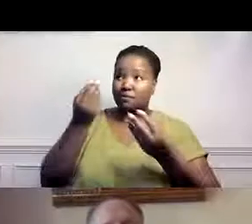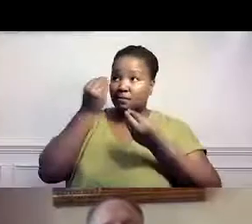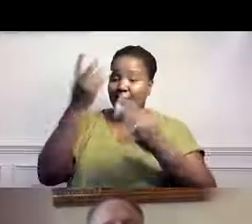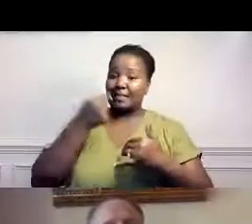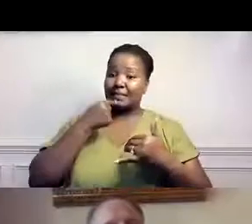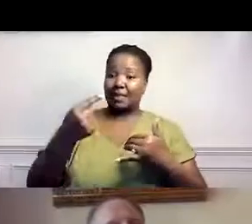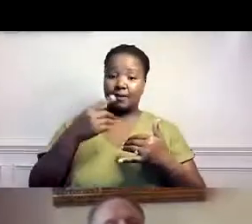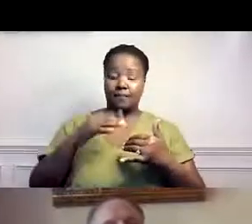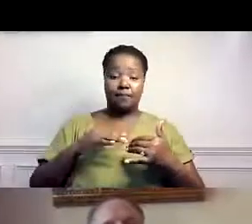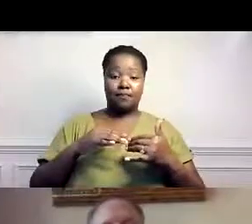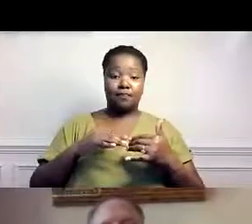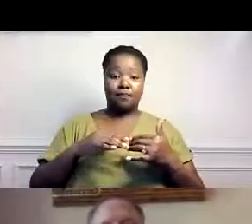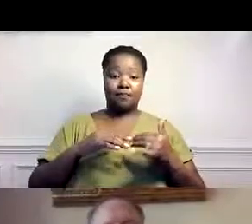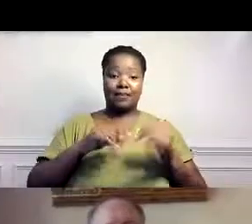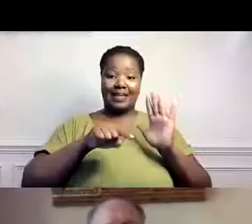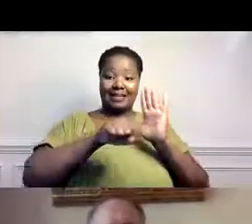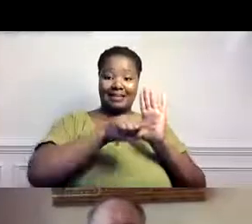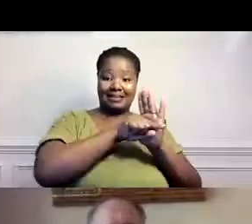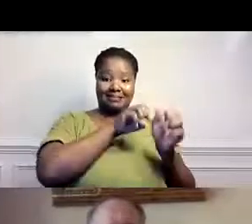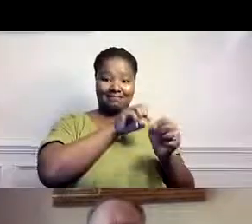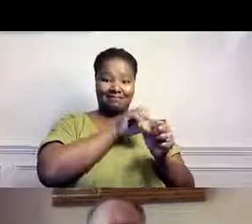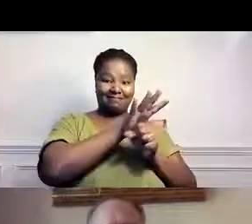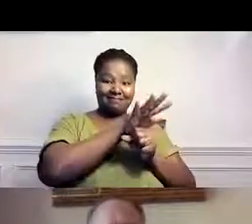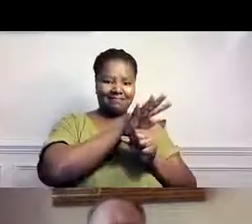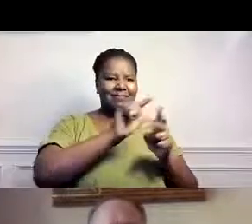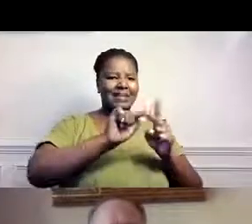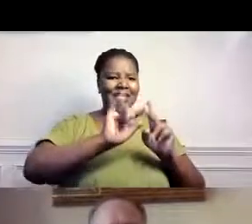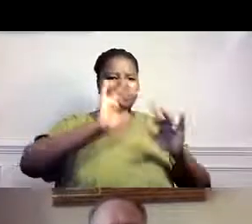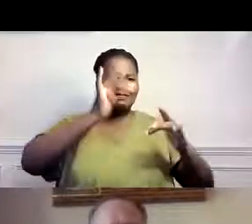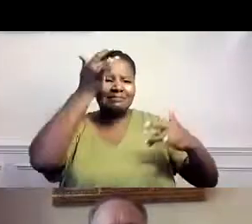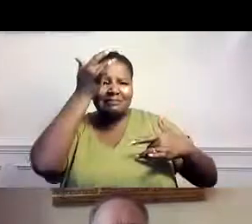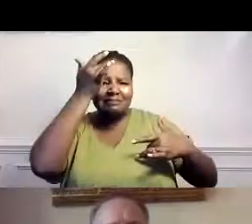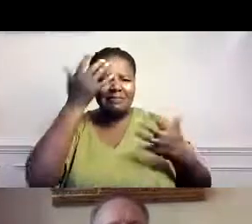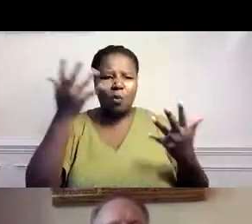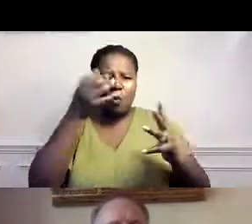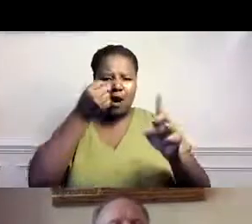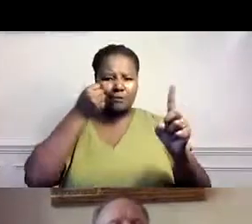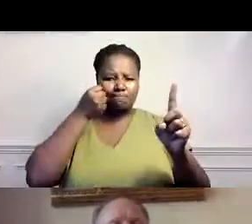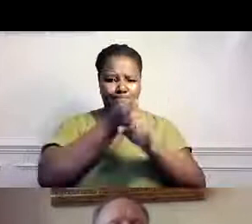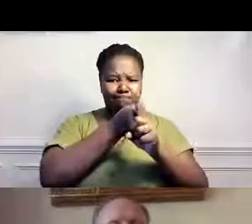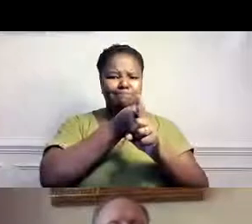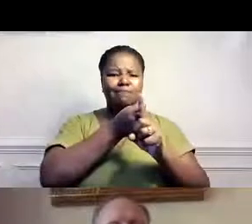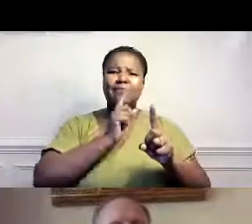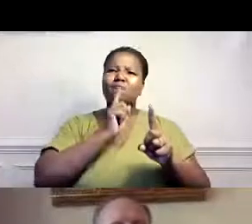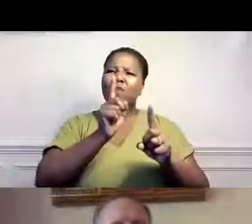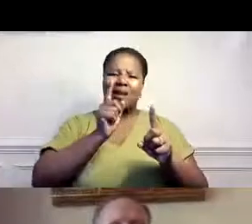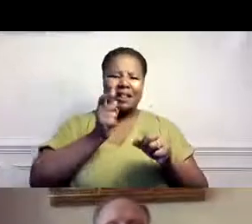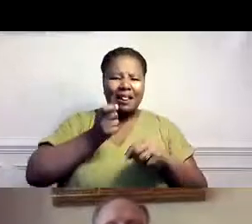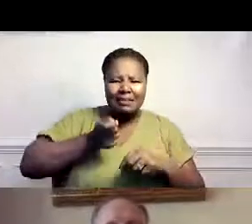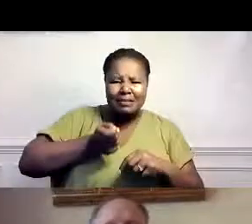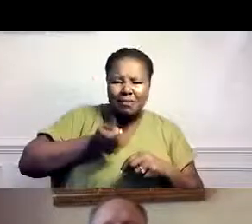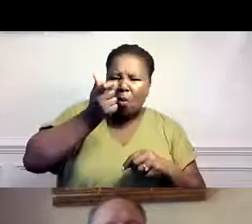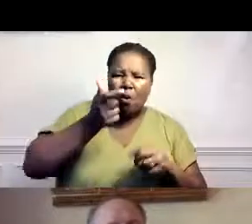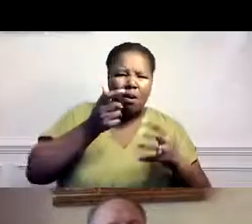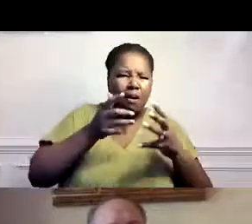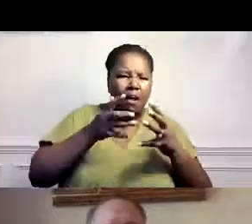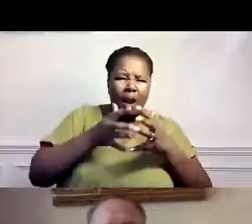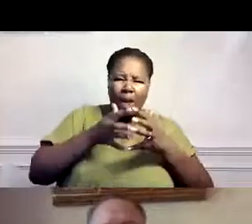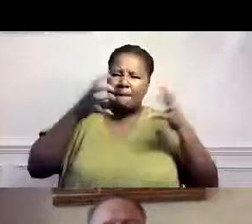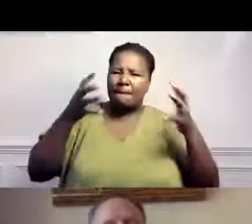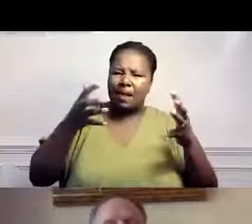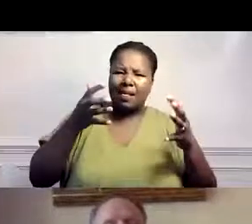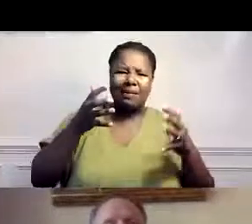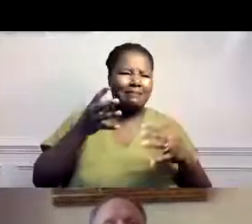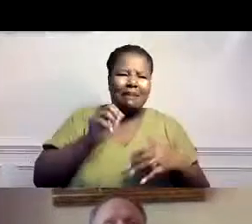symptoms in the few cases, and this is extraordinarily rare side effect of these clots. Again,